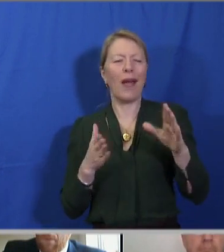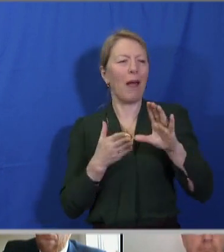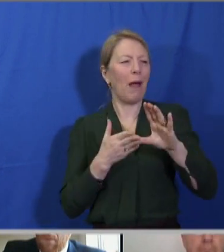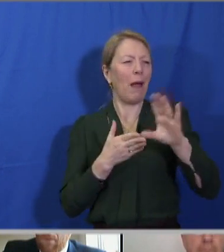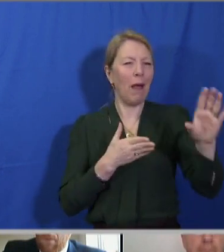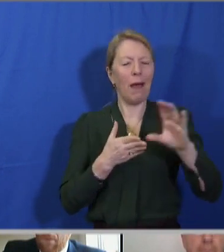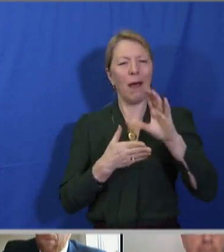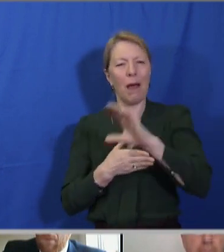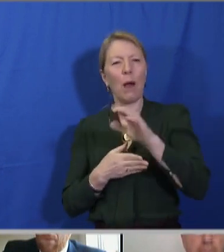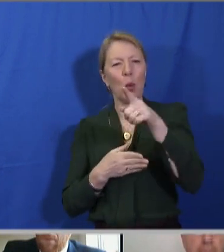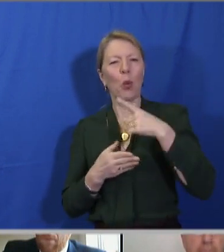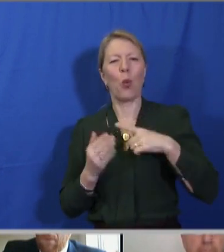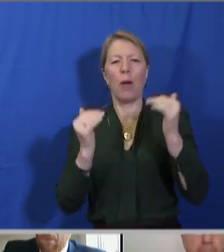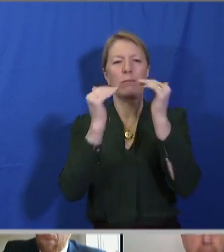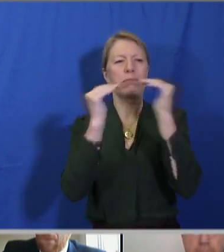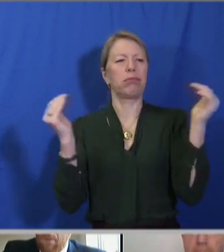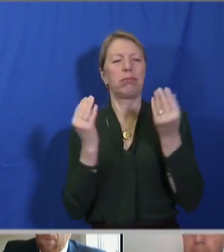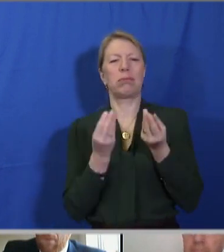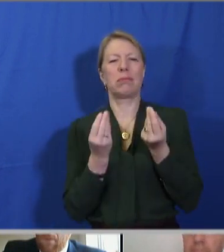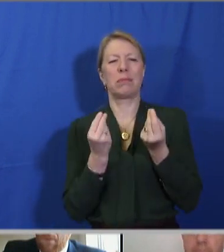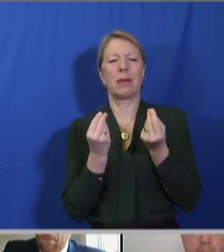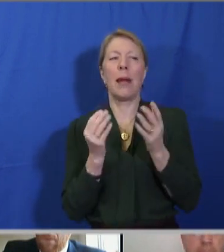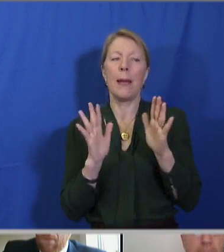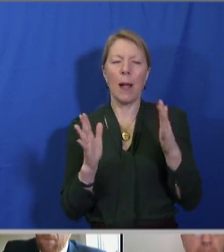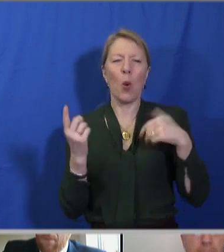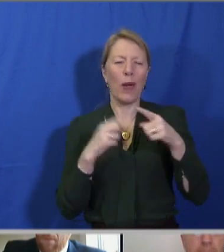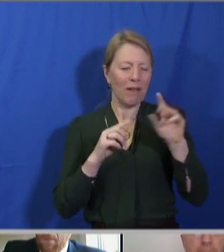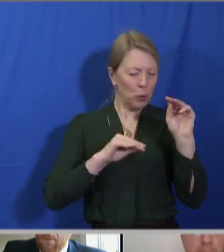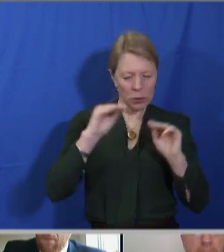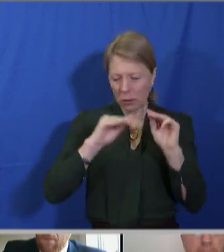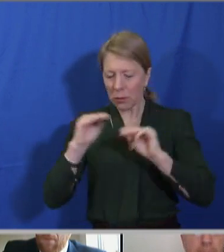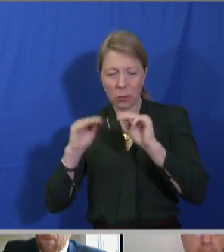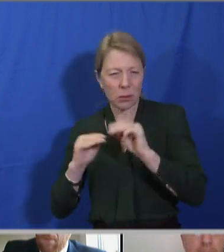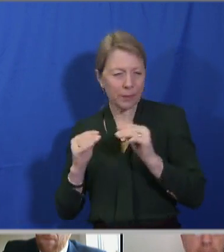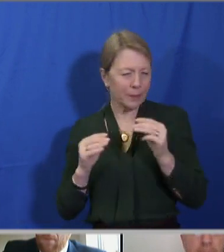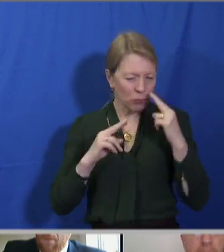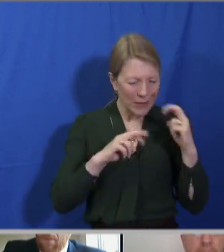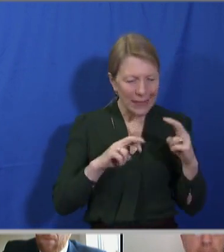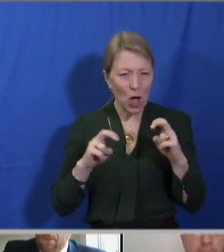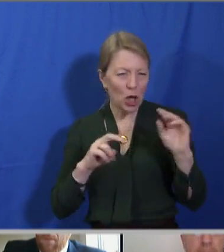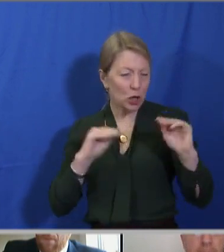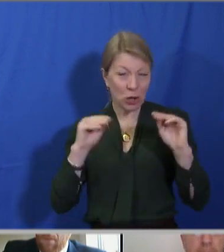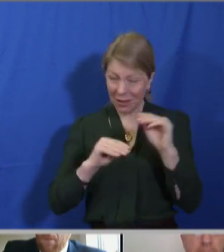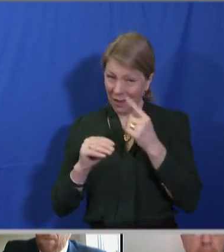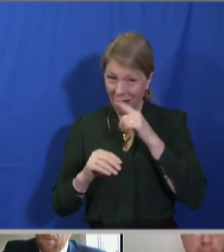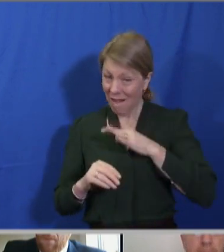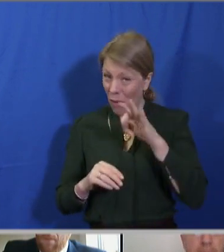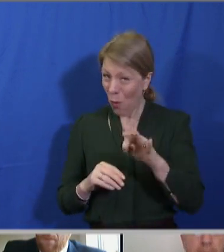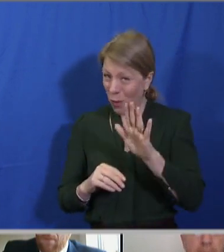have an equitable rate of £18 an hour. We have to see if that is affordable, and what we can do to make sure that we do